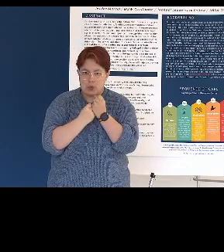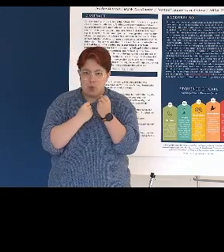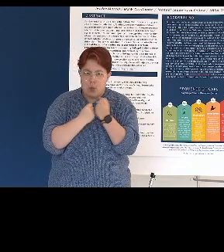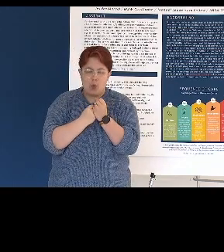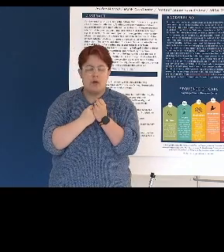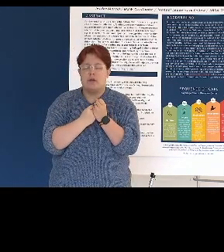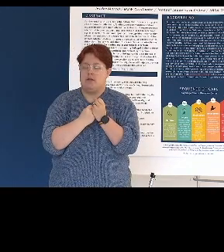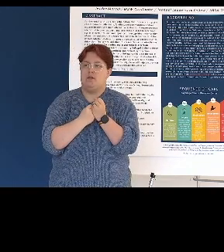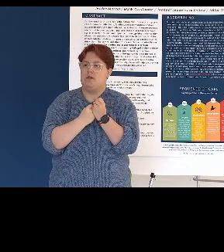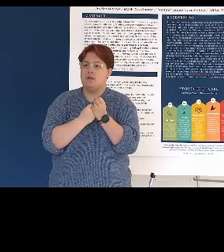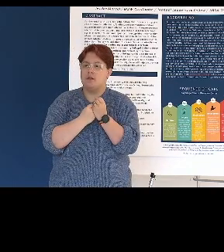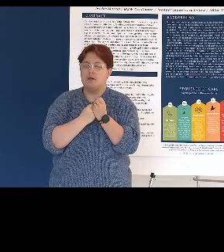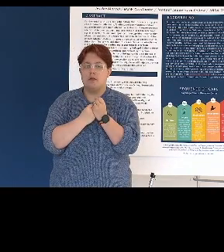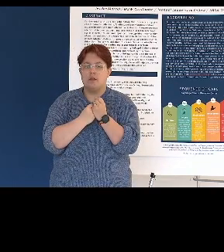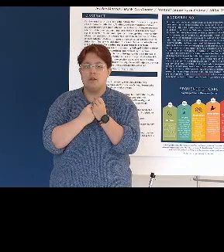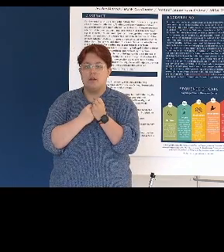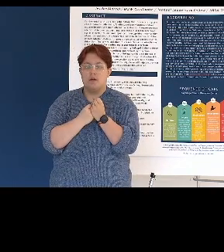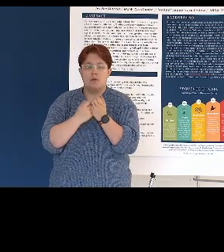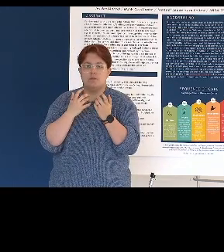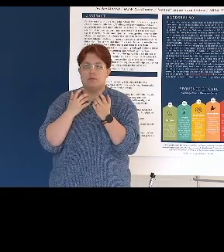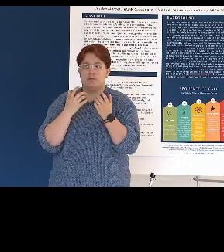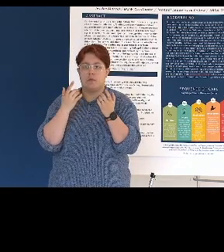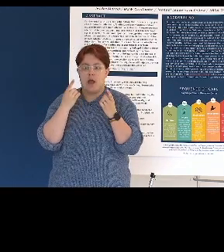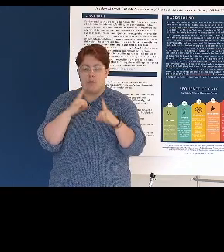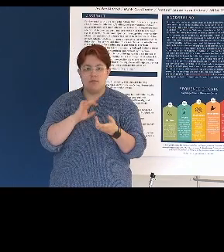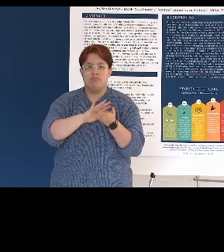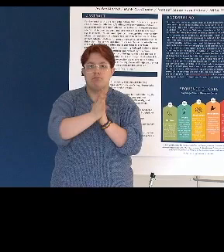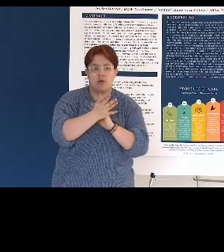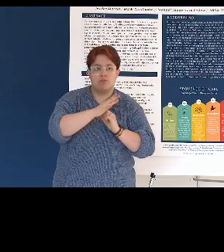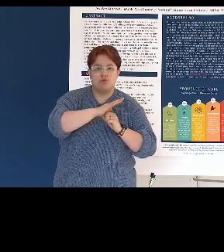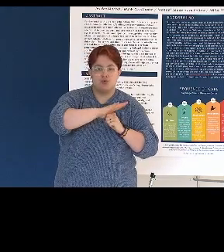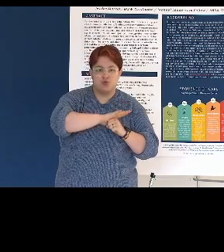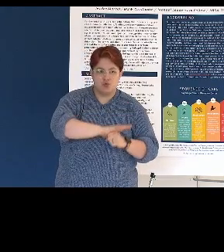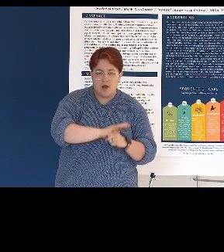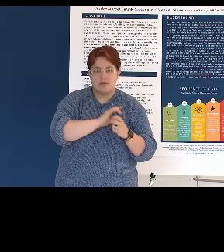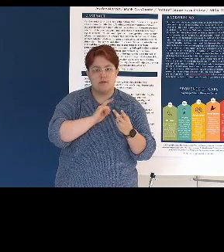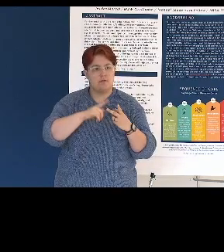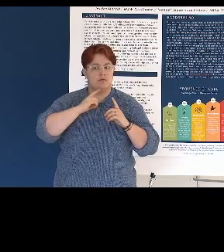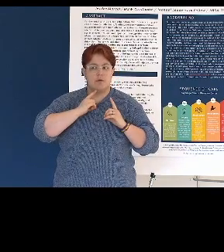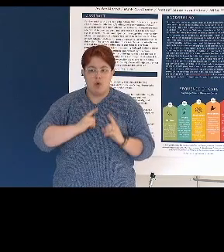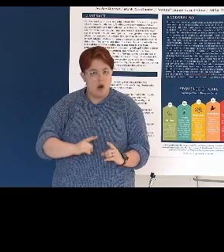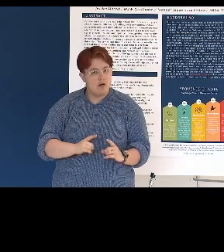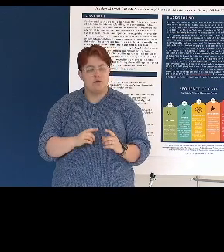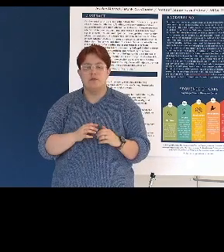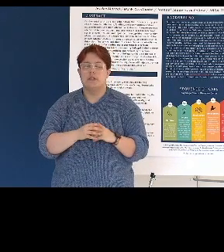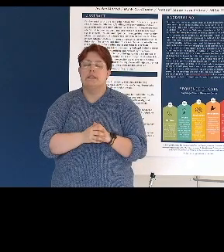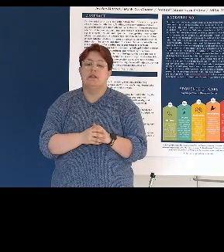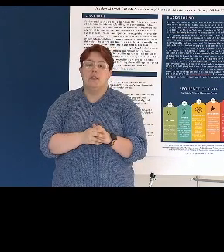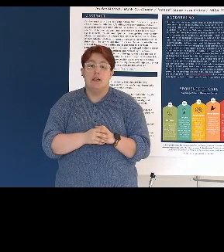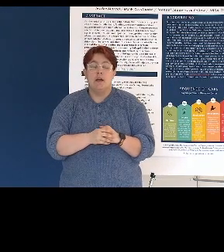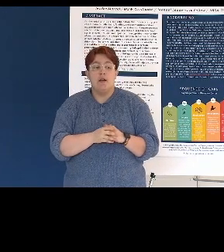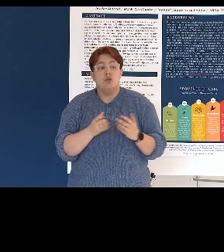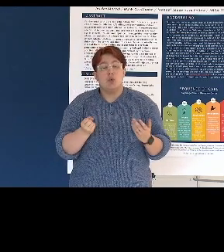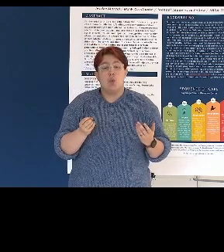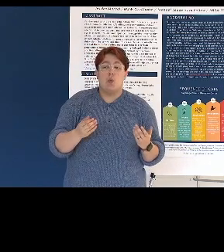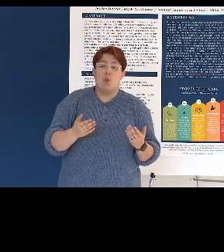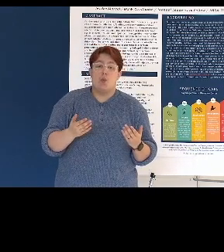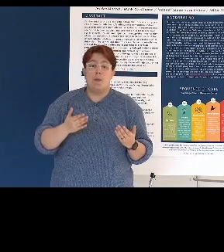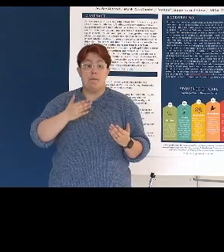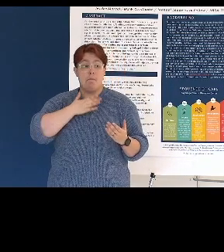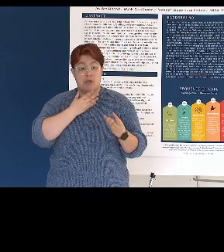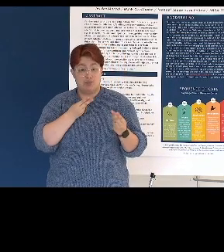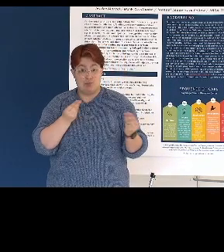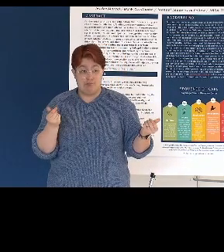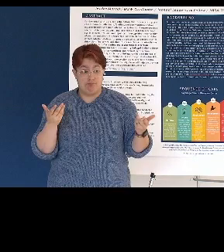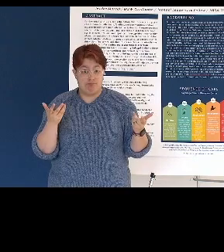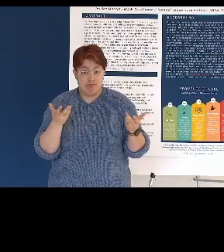really that contributes to worker stress and depression. So my solution to this is